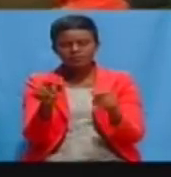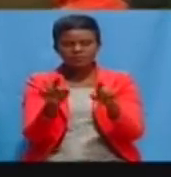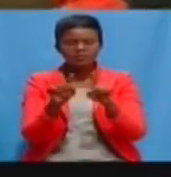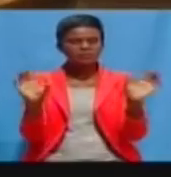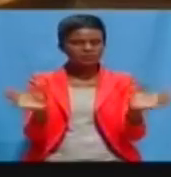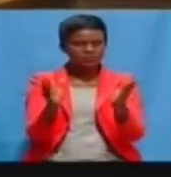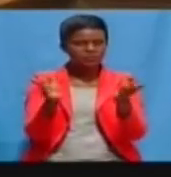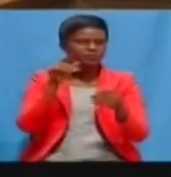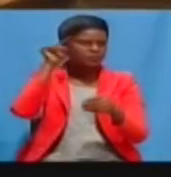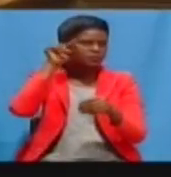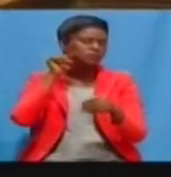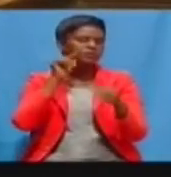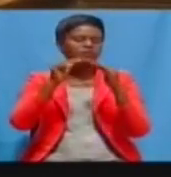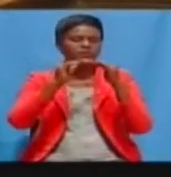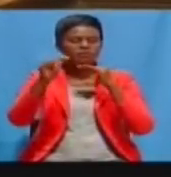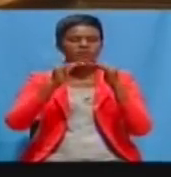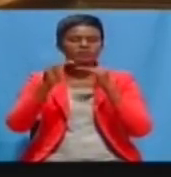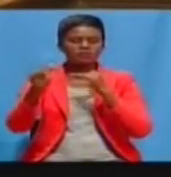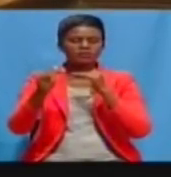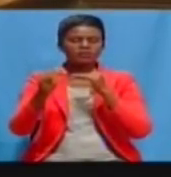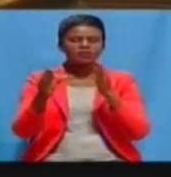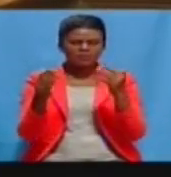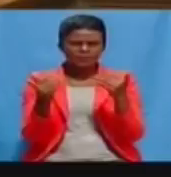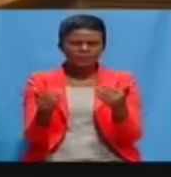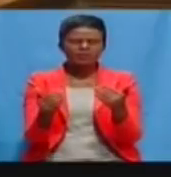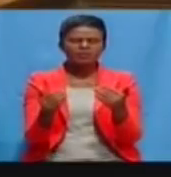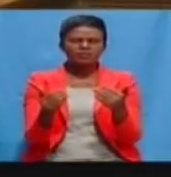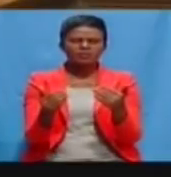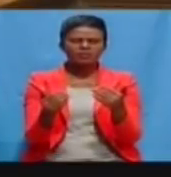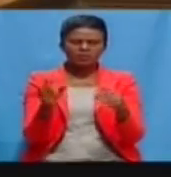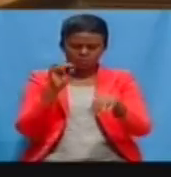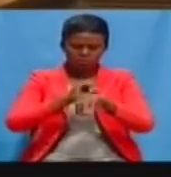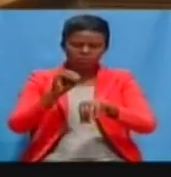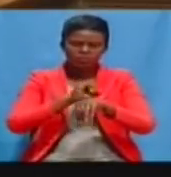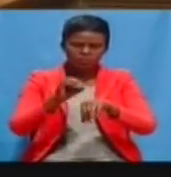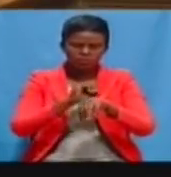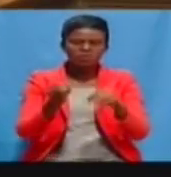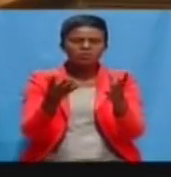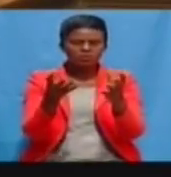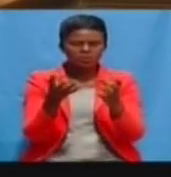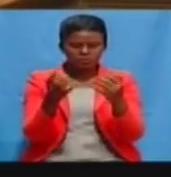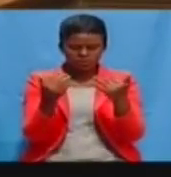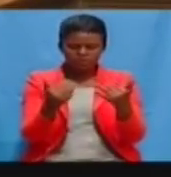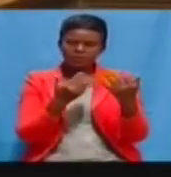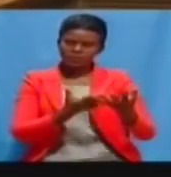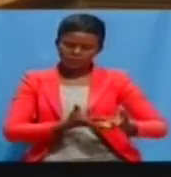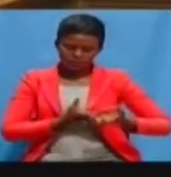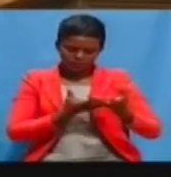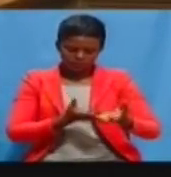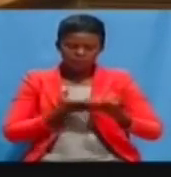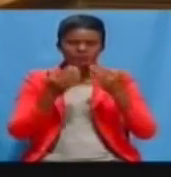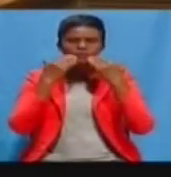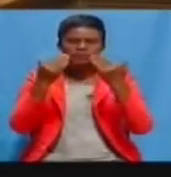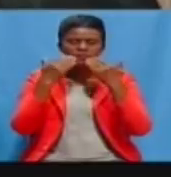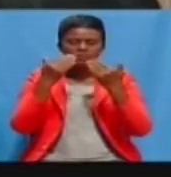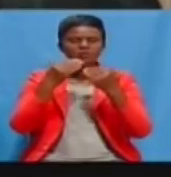of gender equality. Let me therefore take this opportunity to express our gratitude to the government